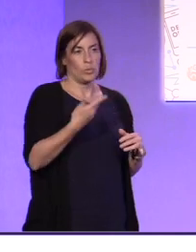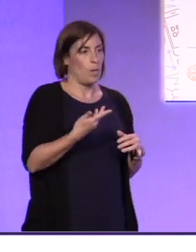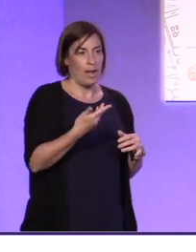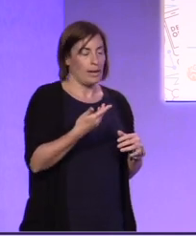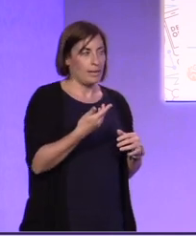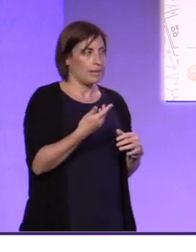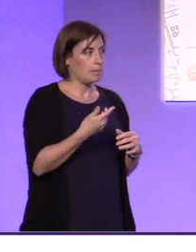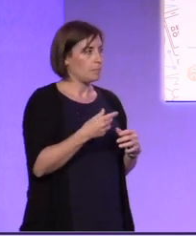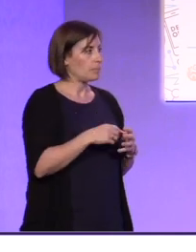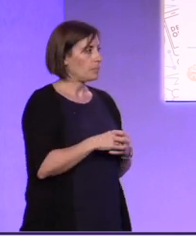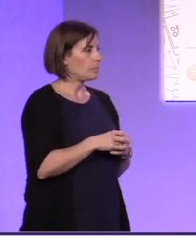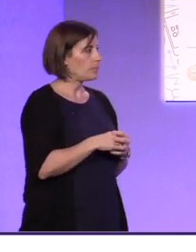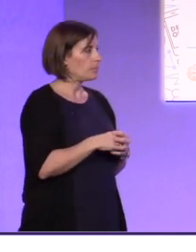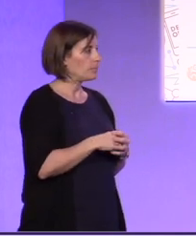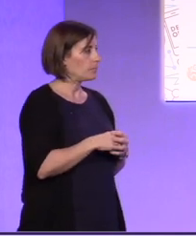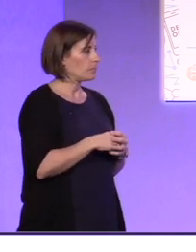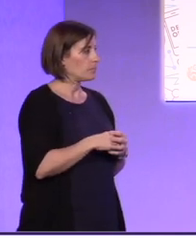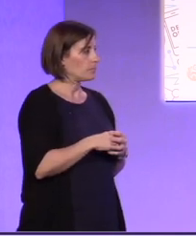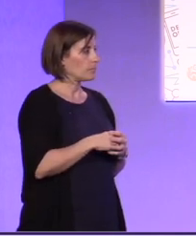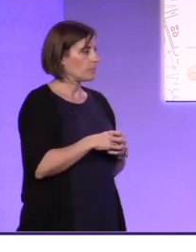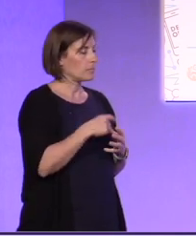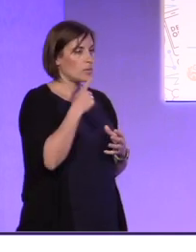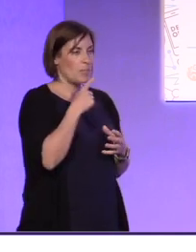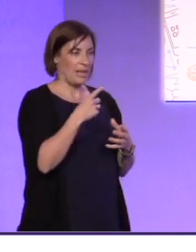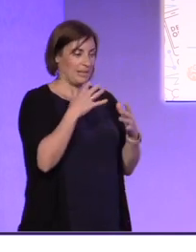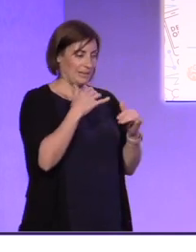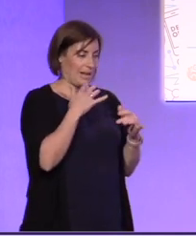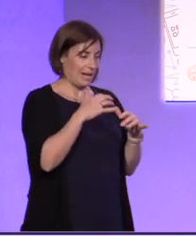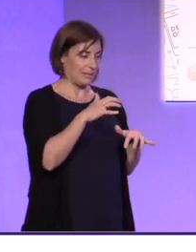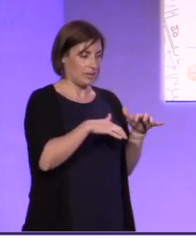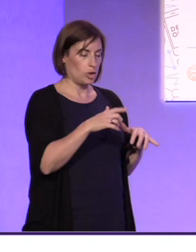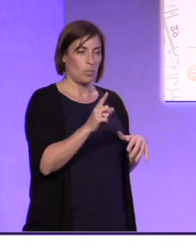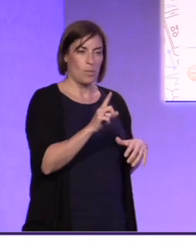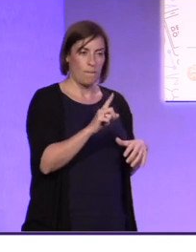point. But